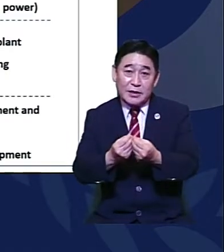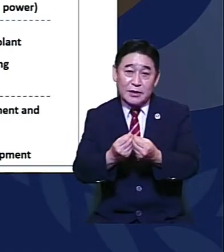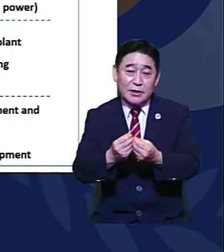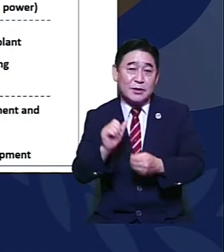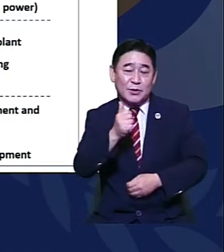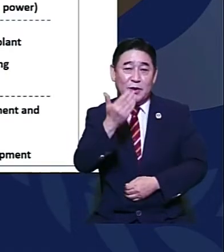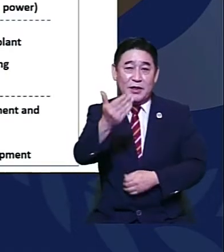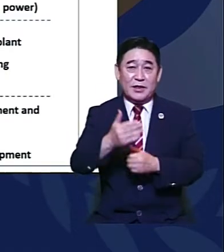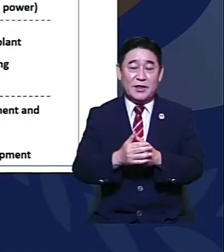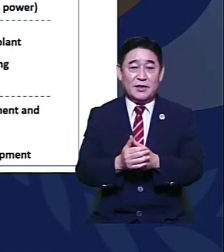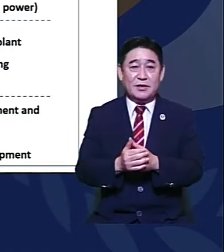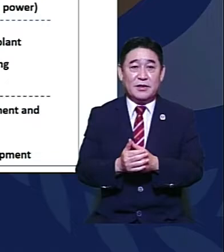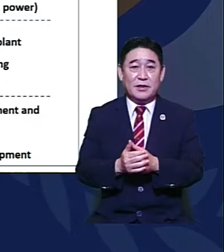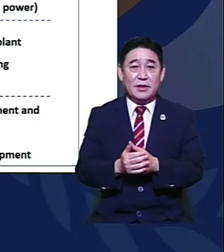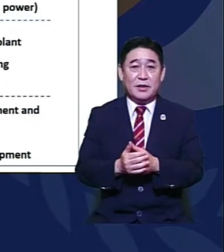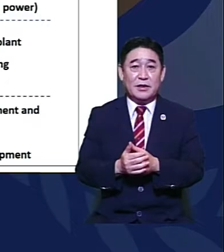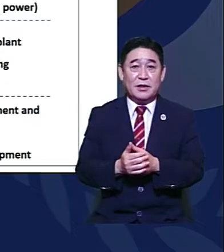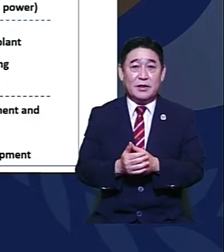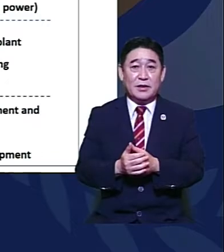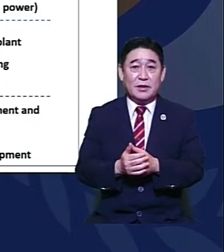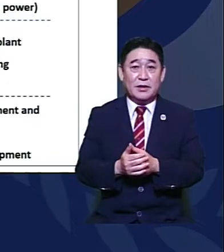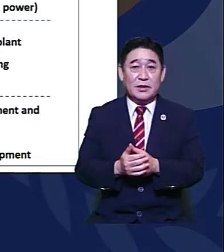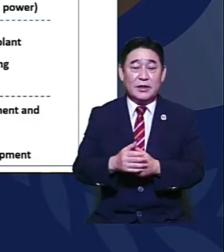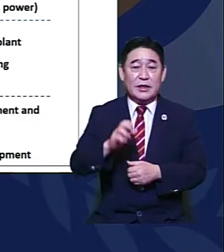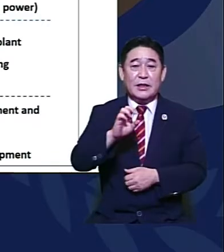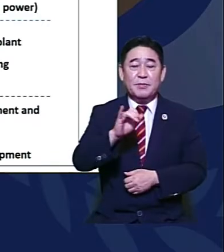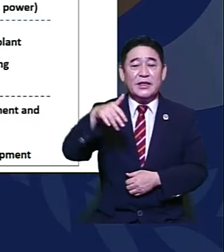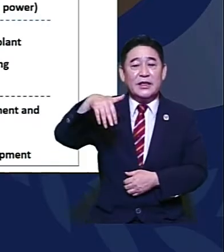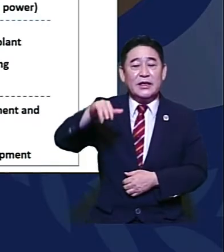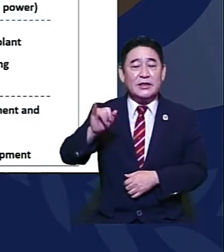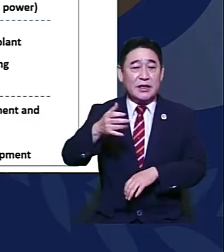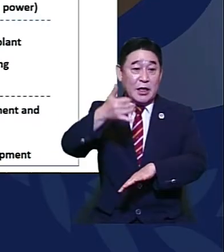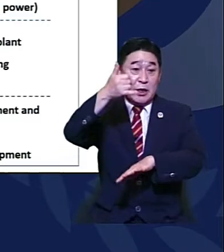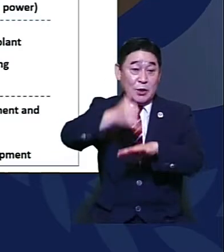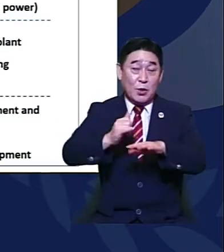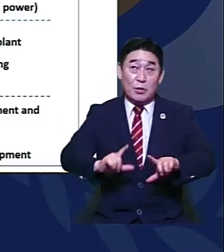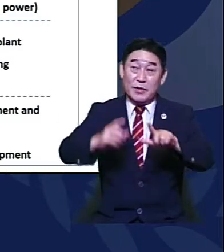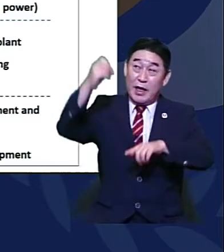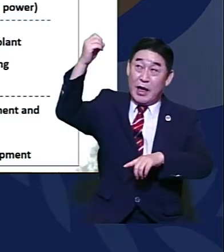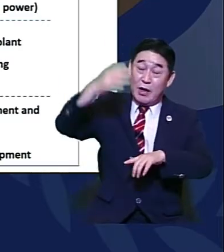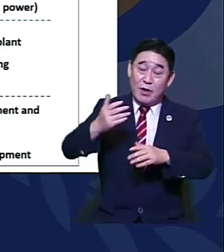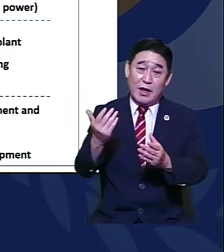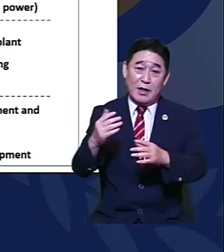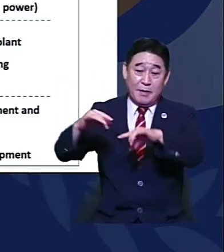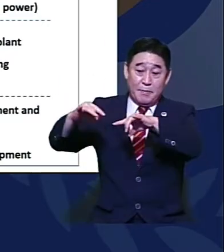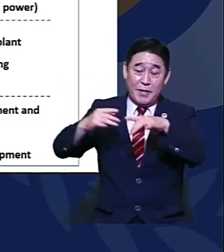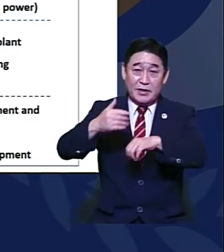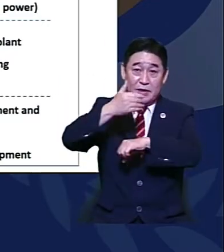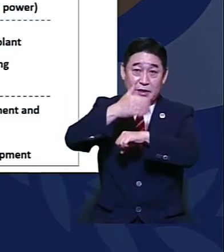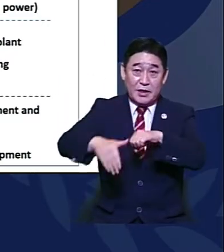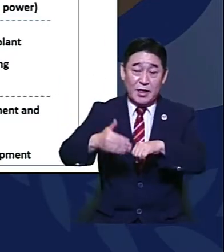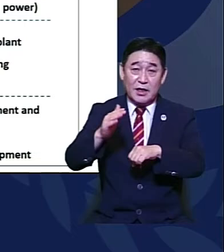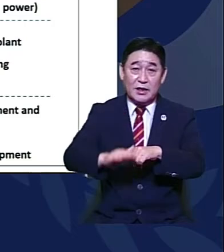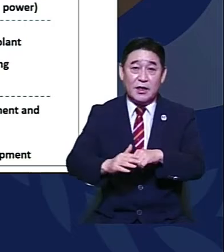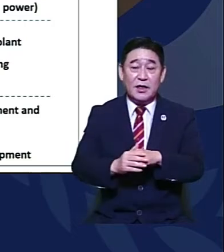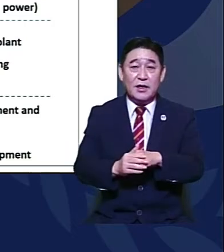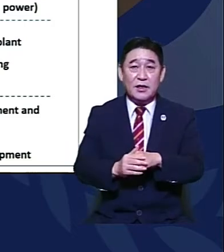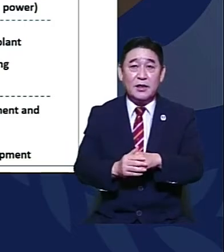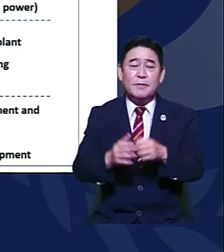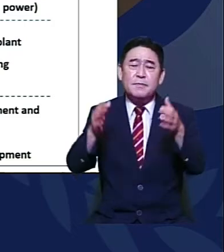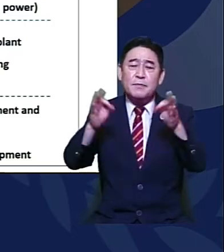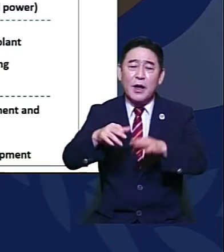Agrophotovoltaic project in Fiji. The project finance includes KOICA grant, GCF